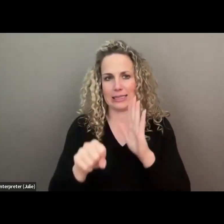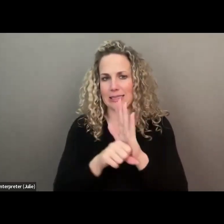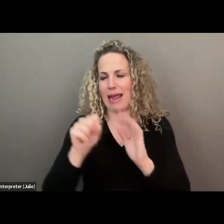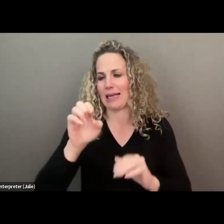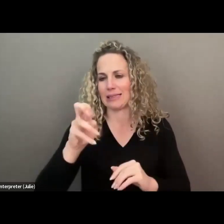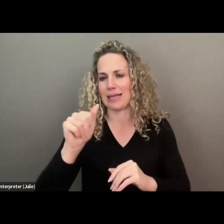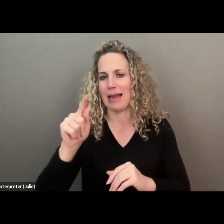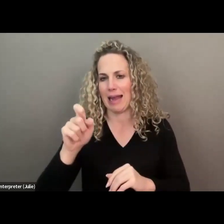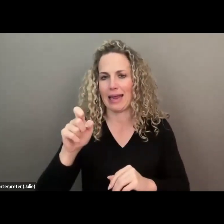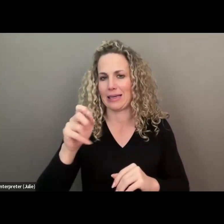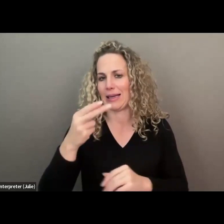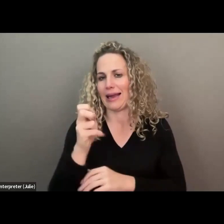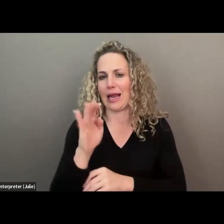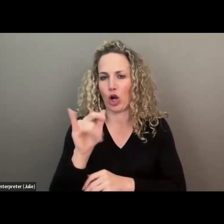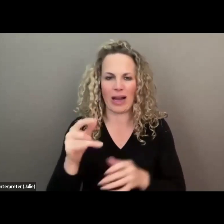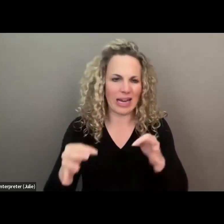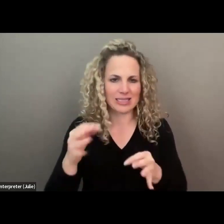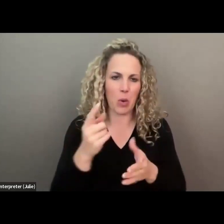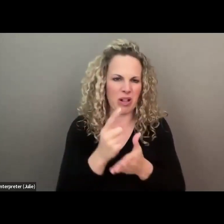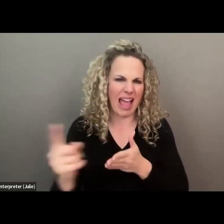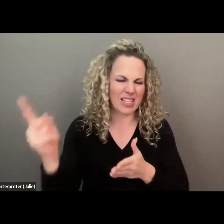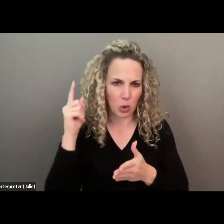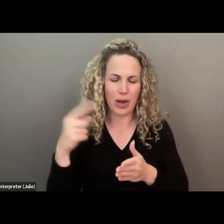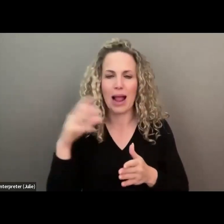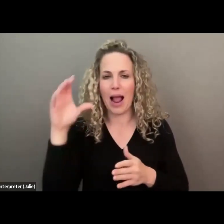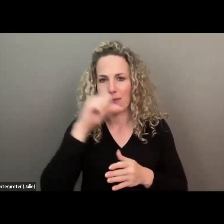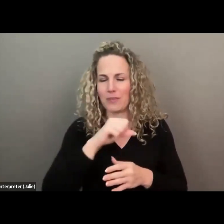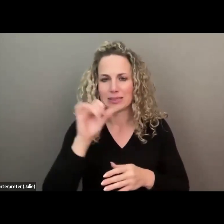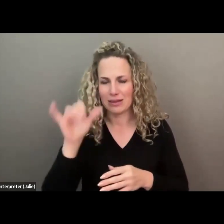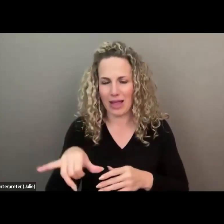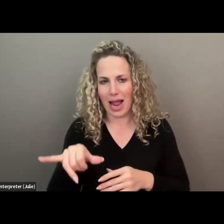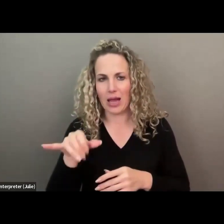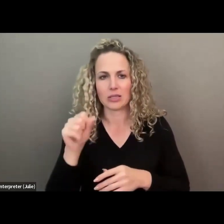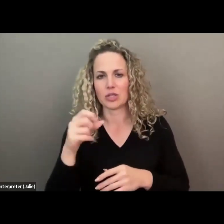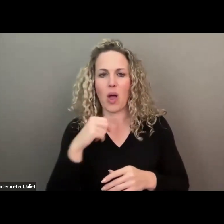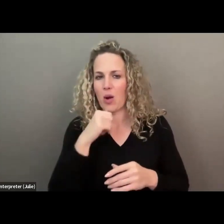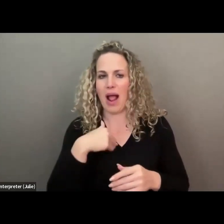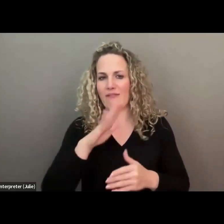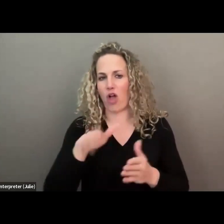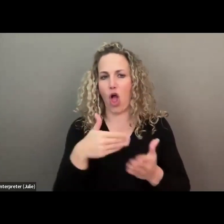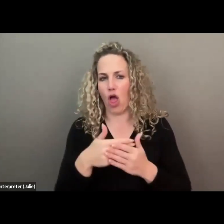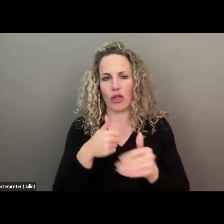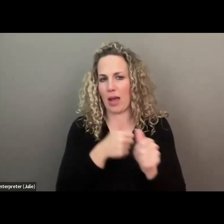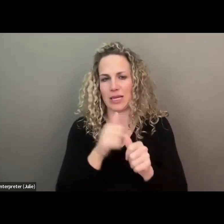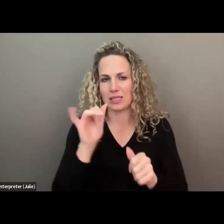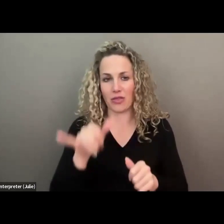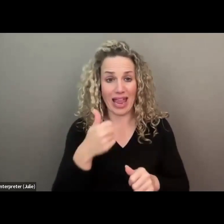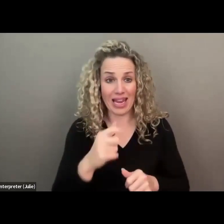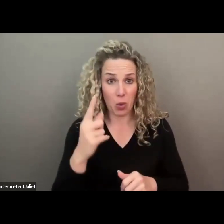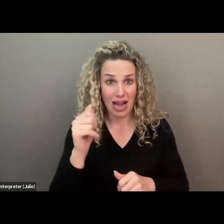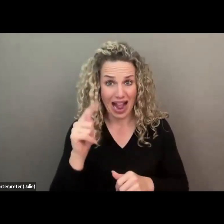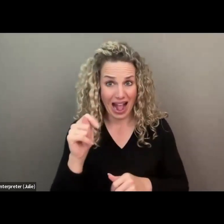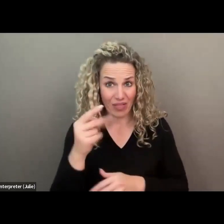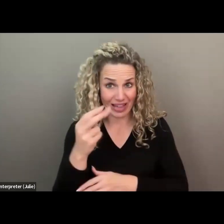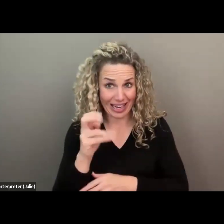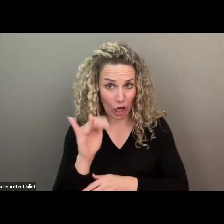that occurred. What was that, last week? I missed those hearings, and so I don't have all of the updates on that. Was there anyone that was at the hearings? I heard